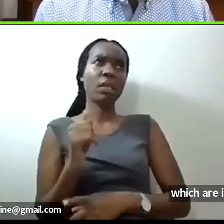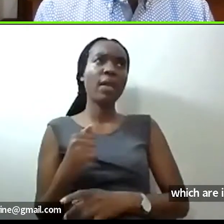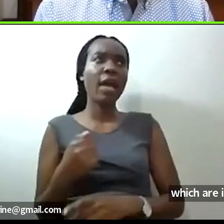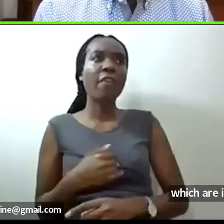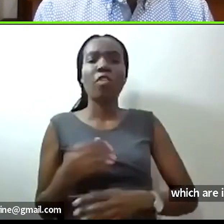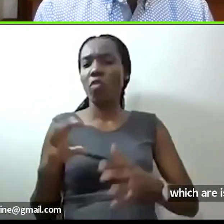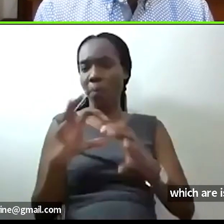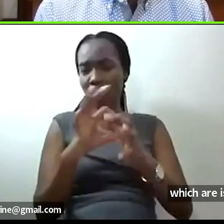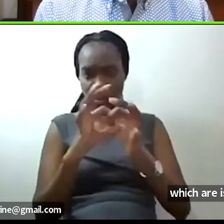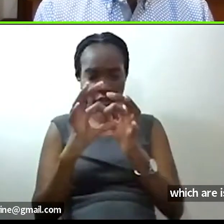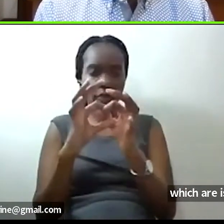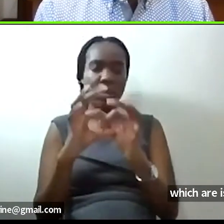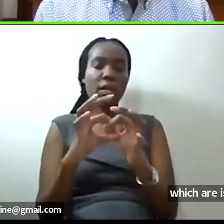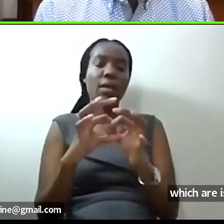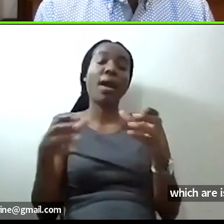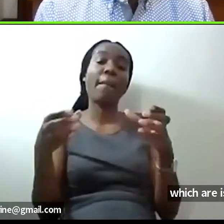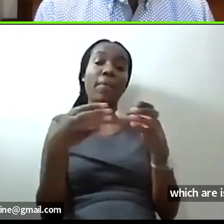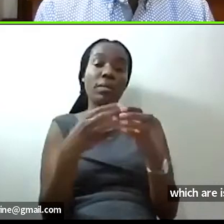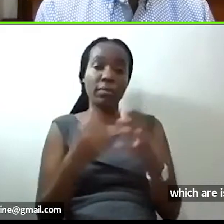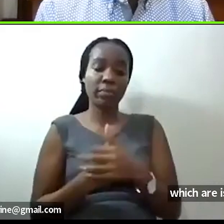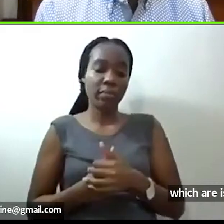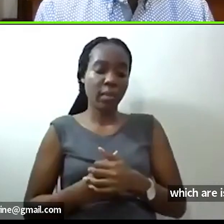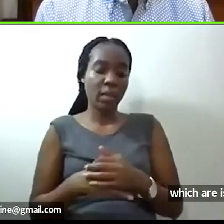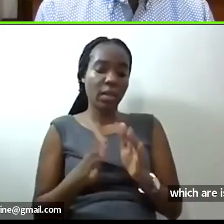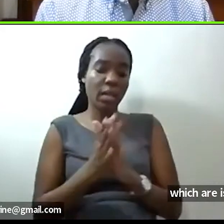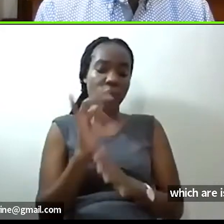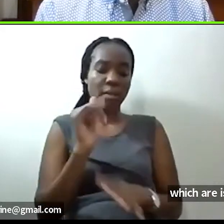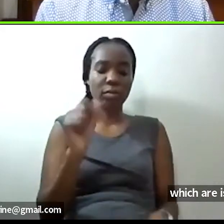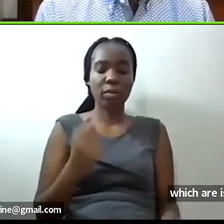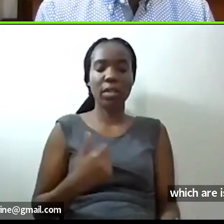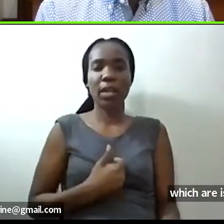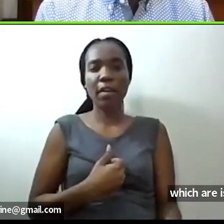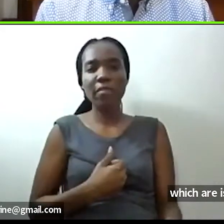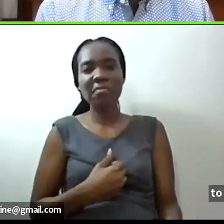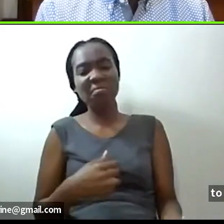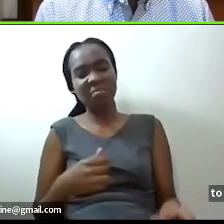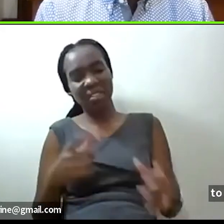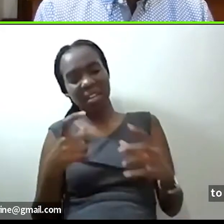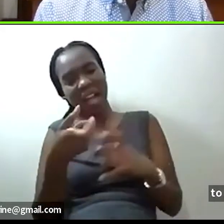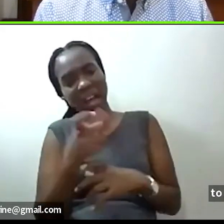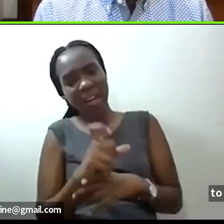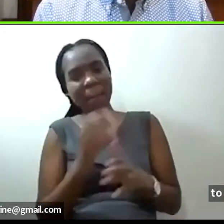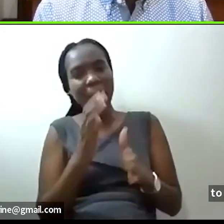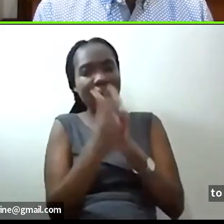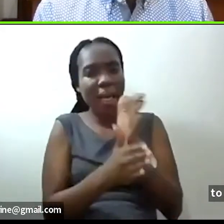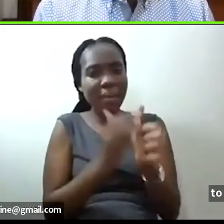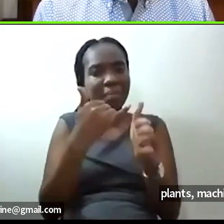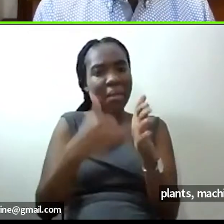funds for expansion, plants, machinery, equipment, or working